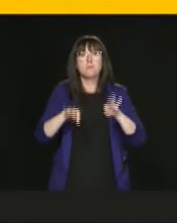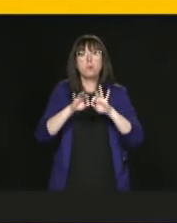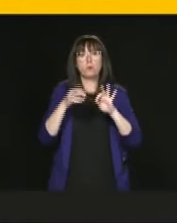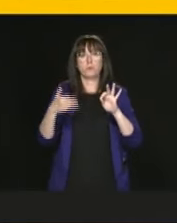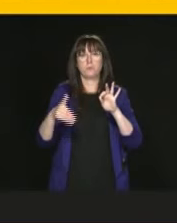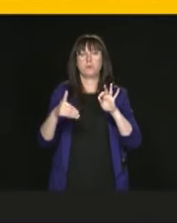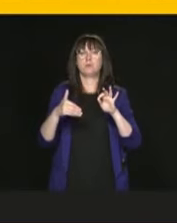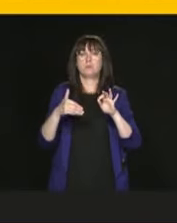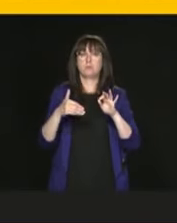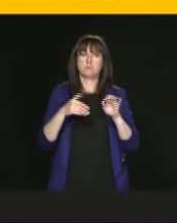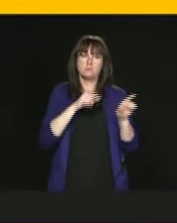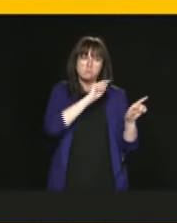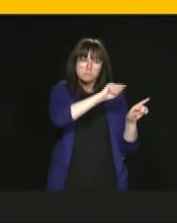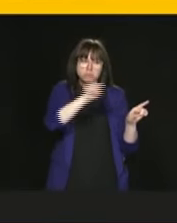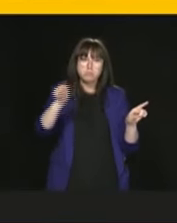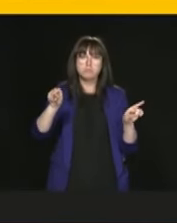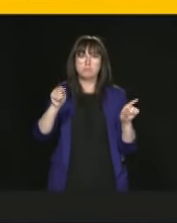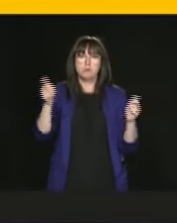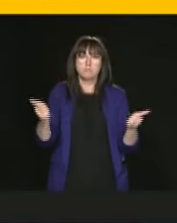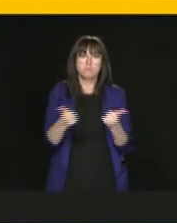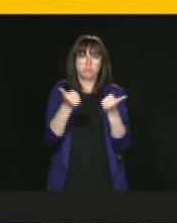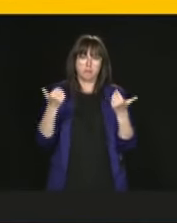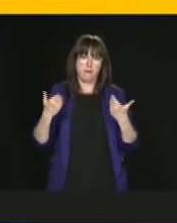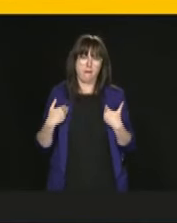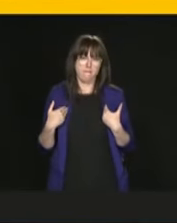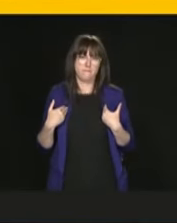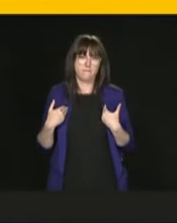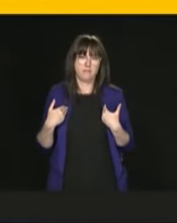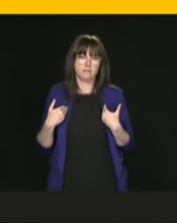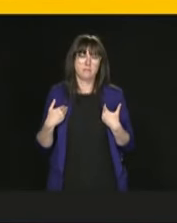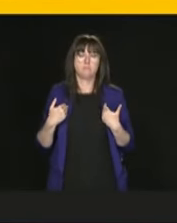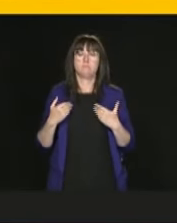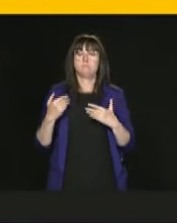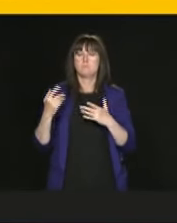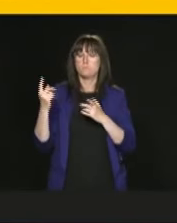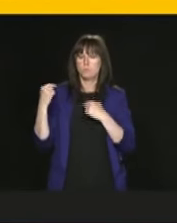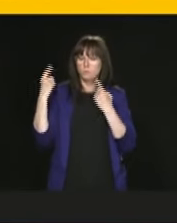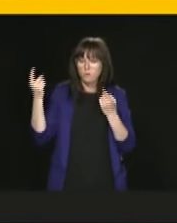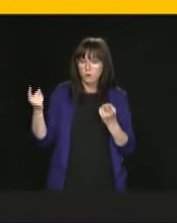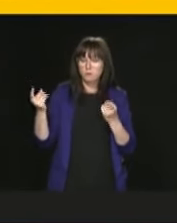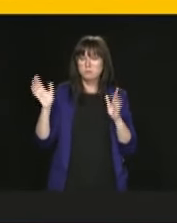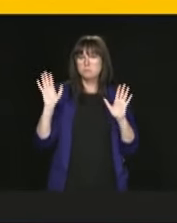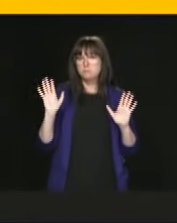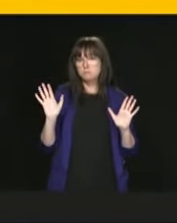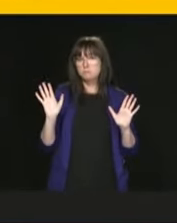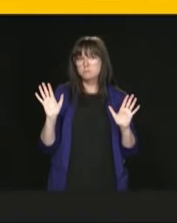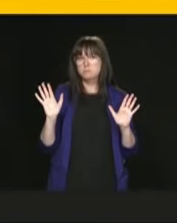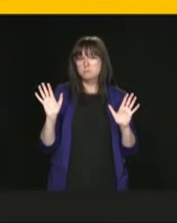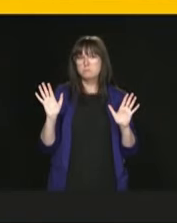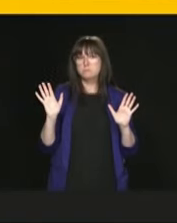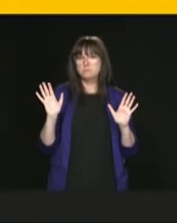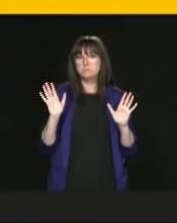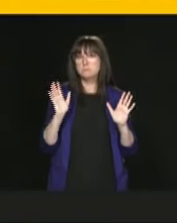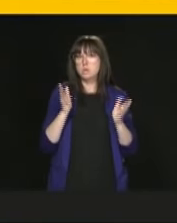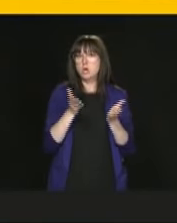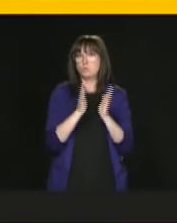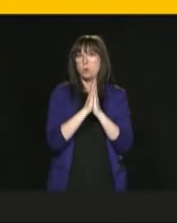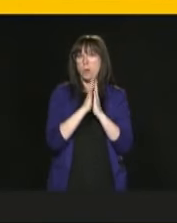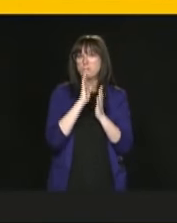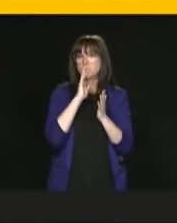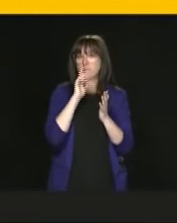But so far as I know, all the requests for assistance that we received have been